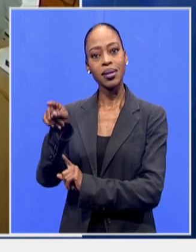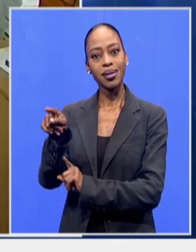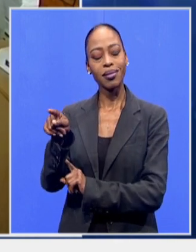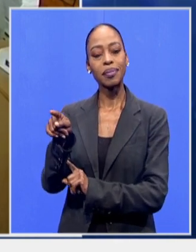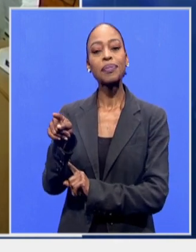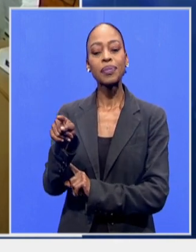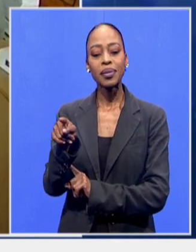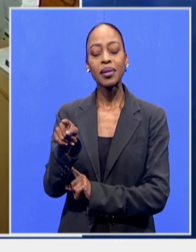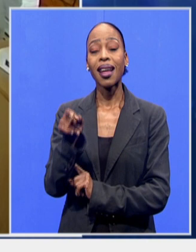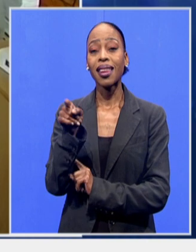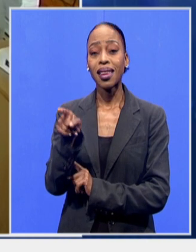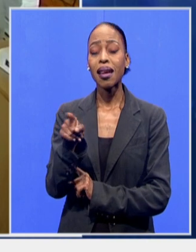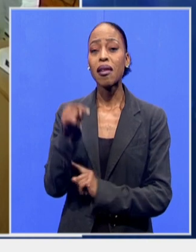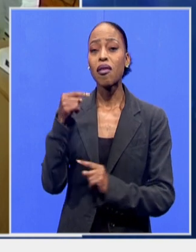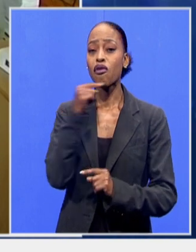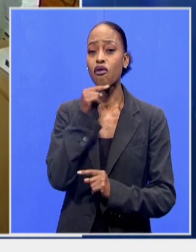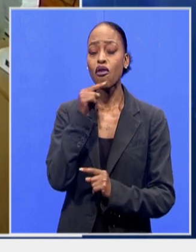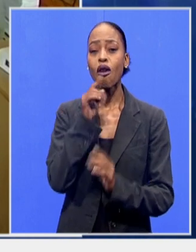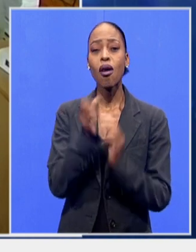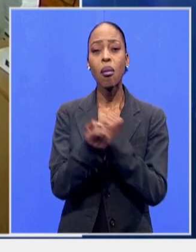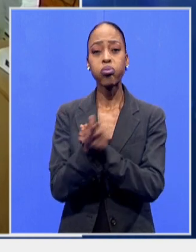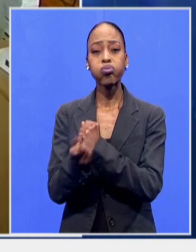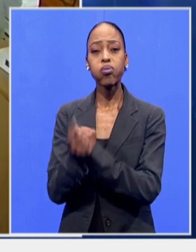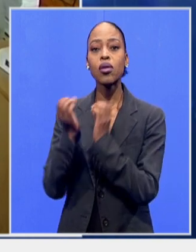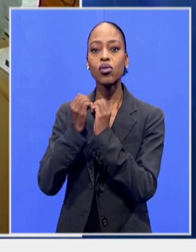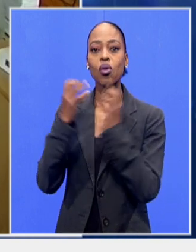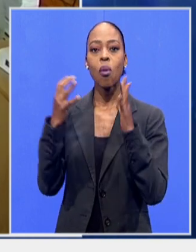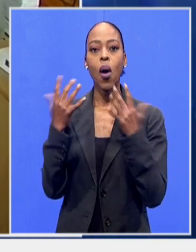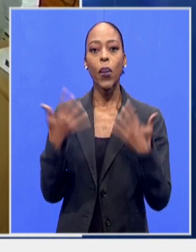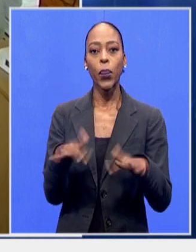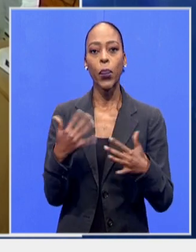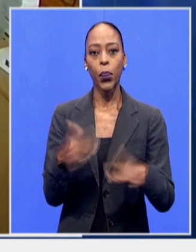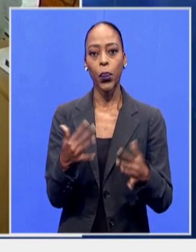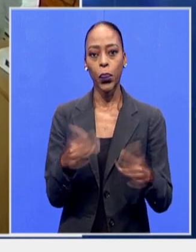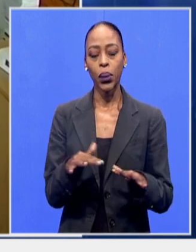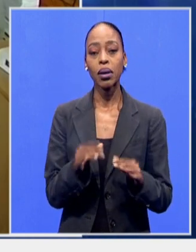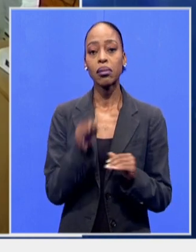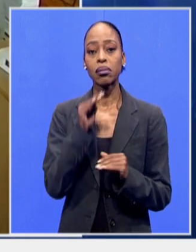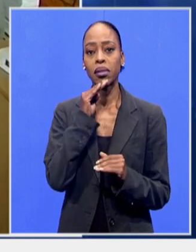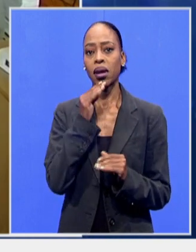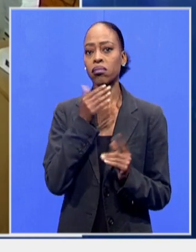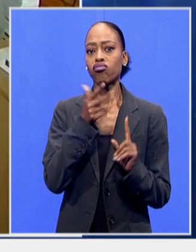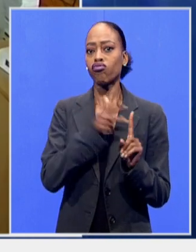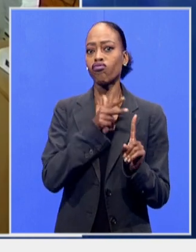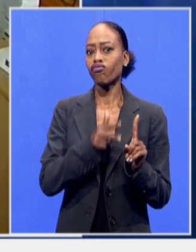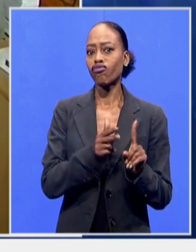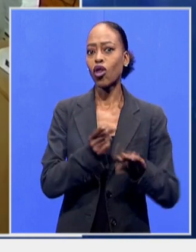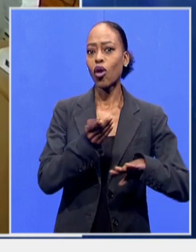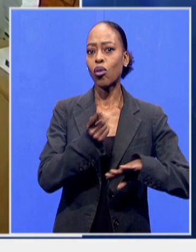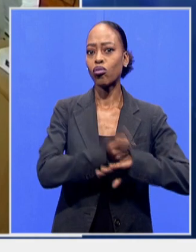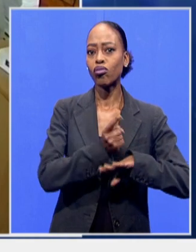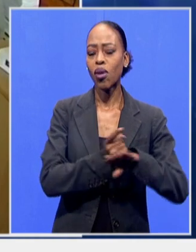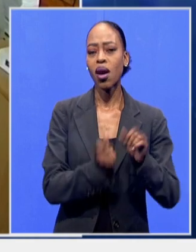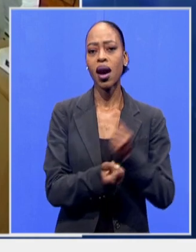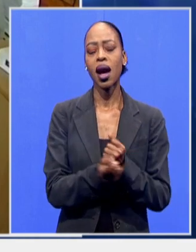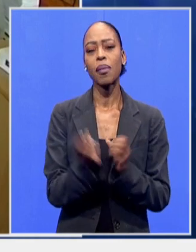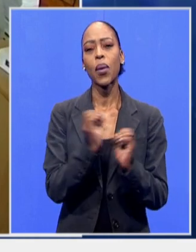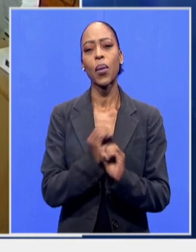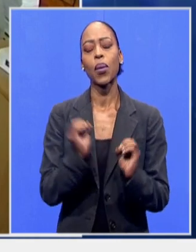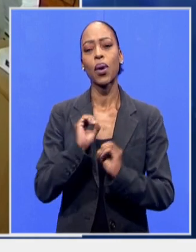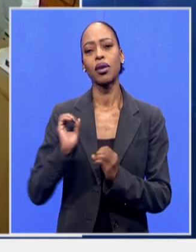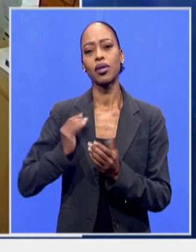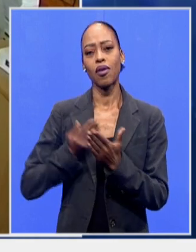be massive fraud and corruption was occurring, there's been no proper disciplinary action, no